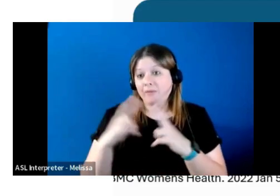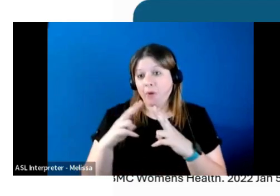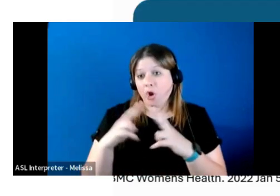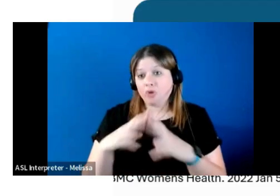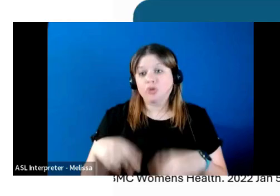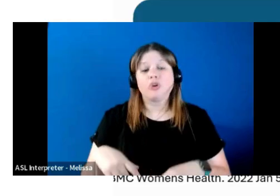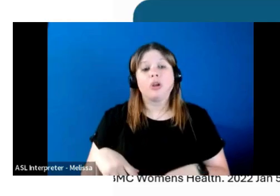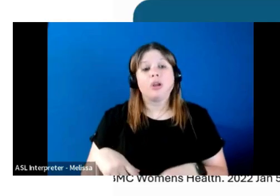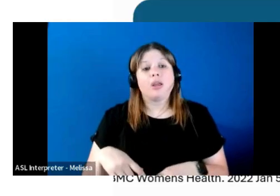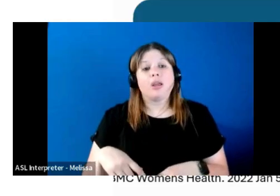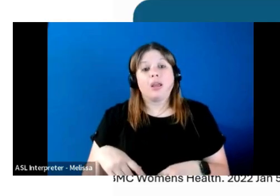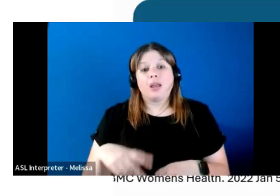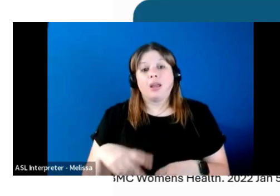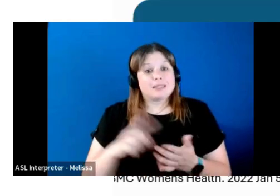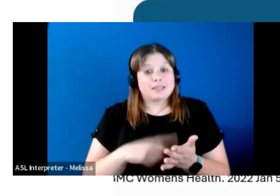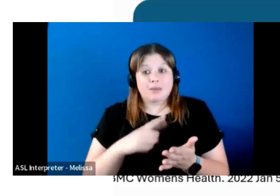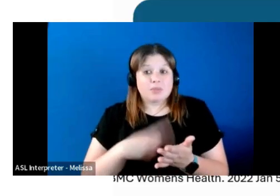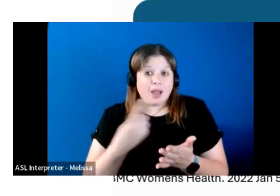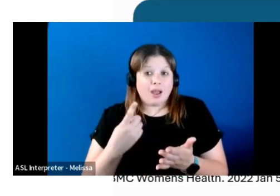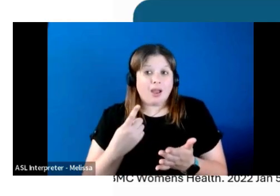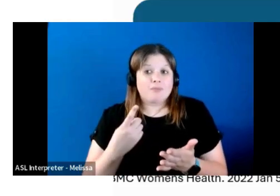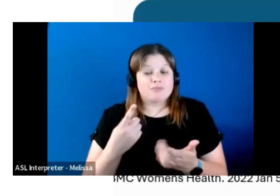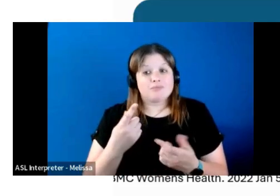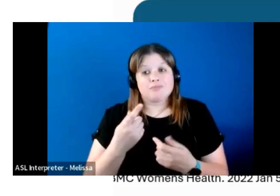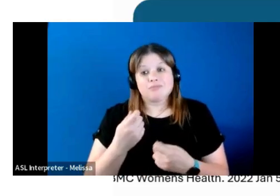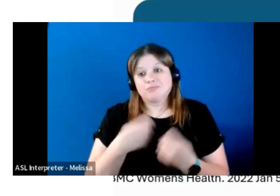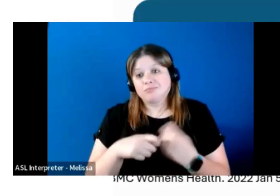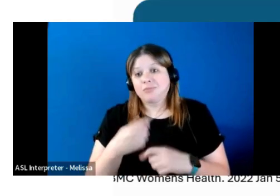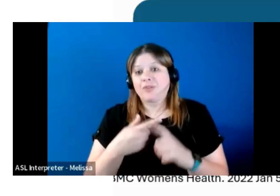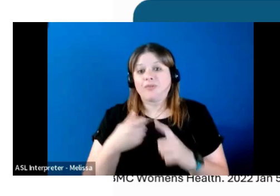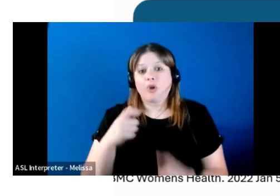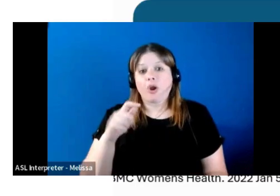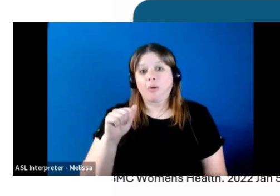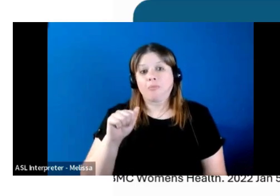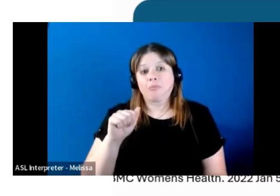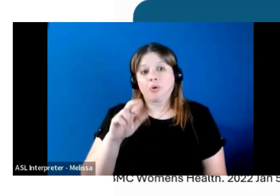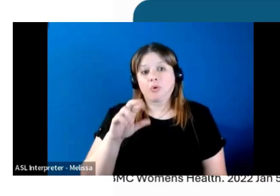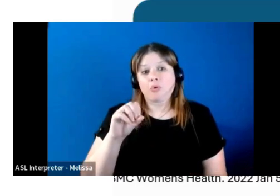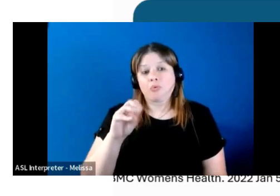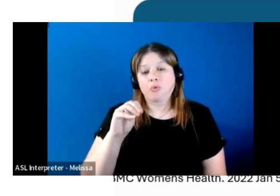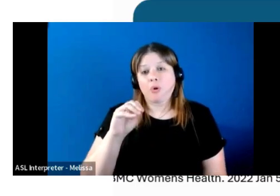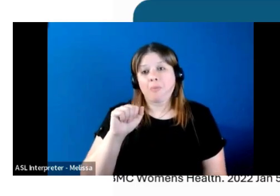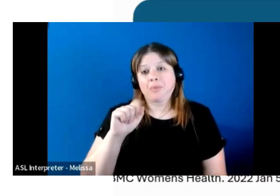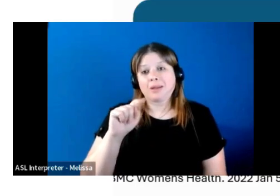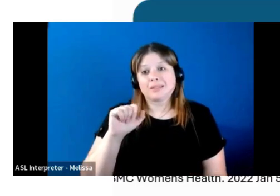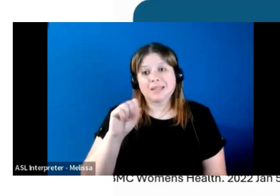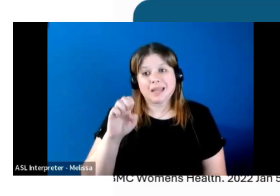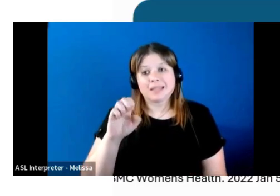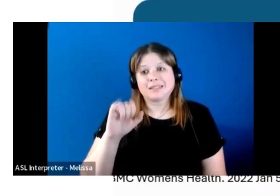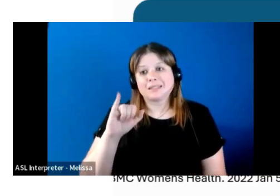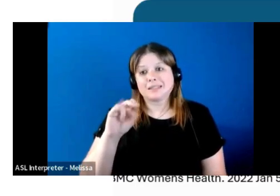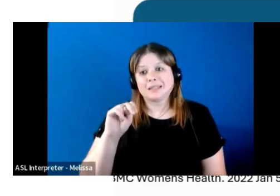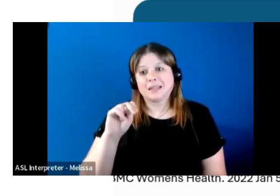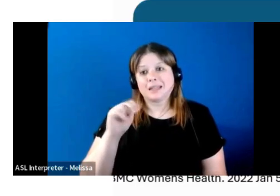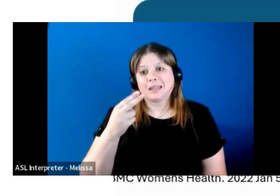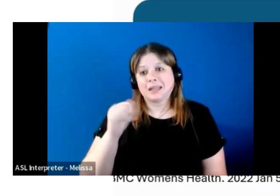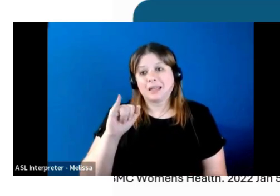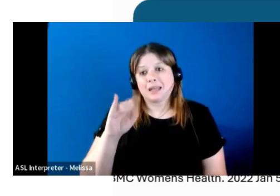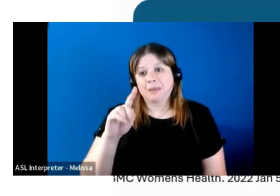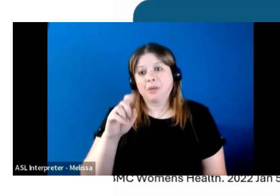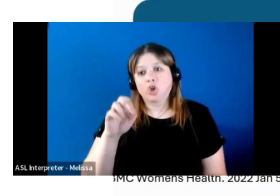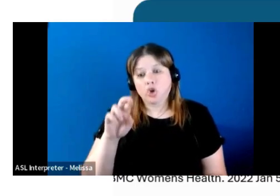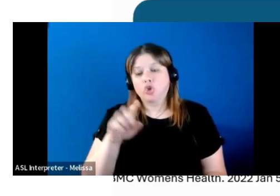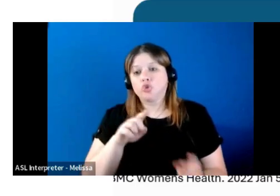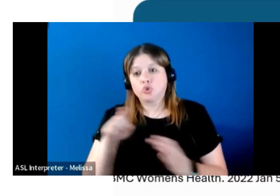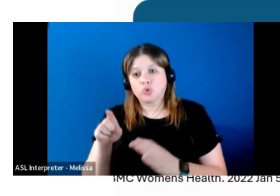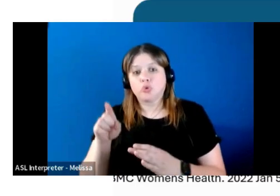And sometimes switching from an aromatase inhibitor to SERM, like tamoxifen, can